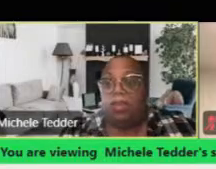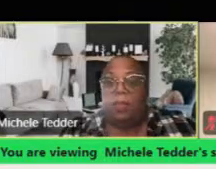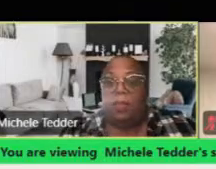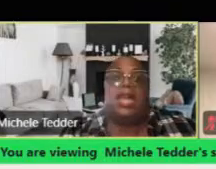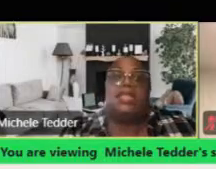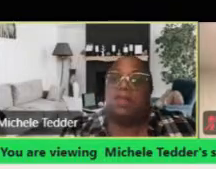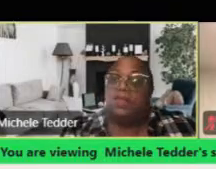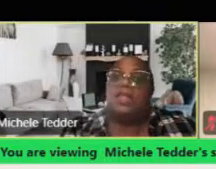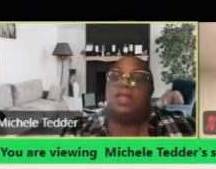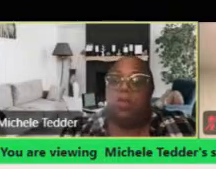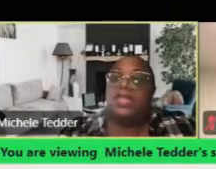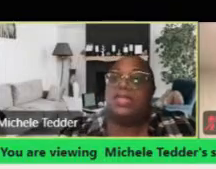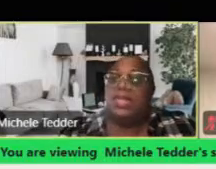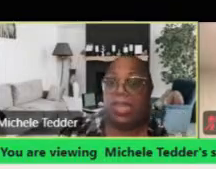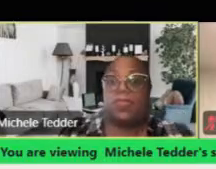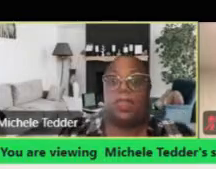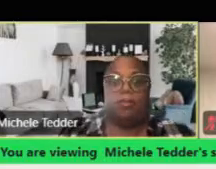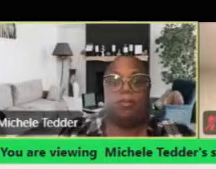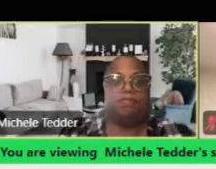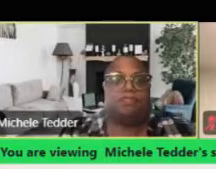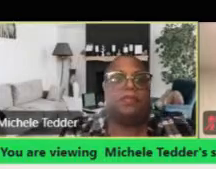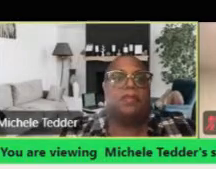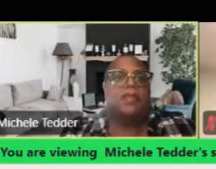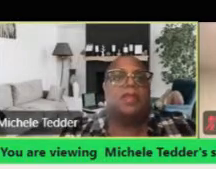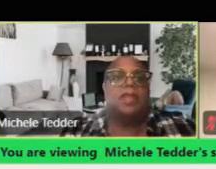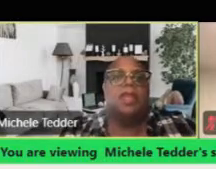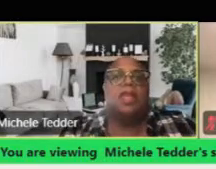were not there, but I definitely wanted to get there.